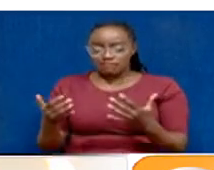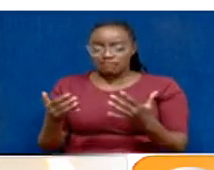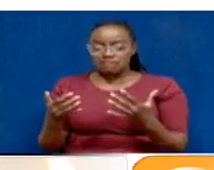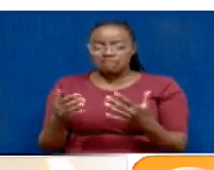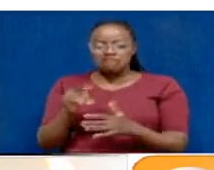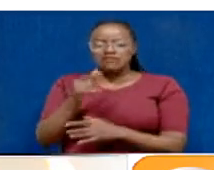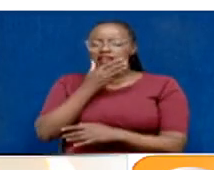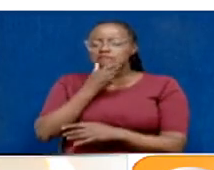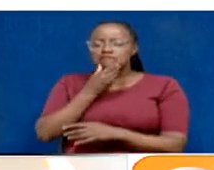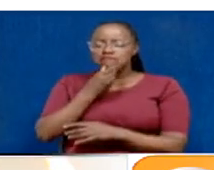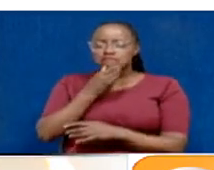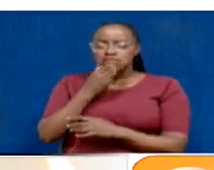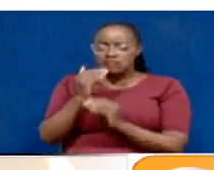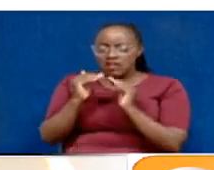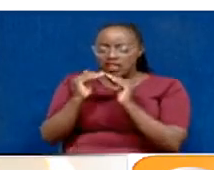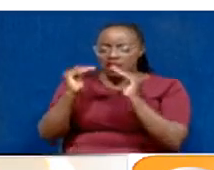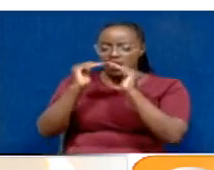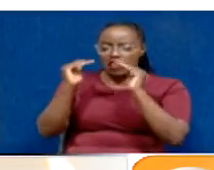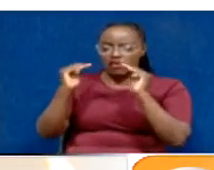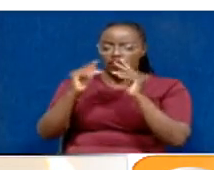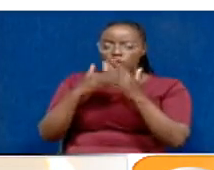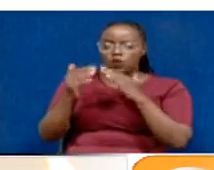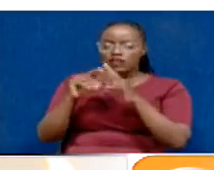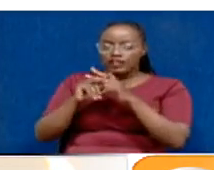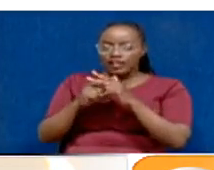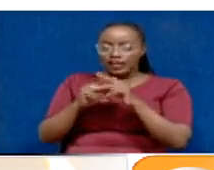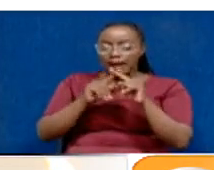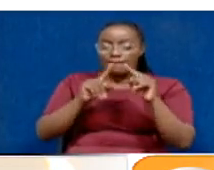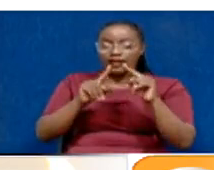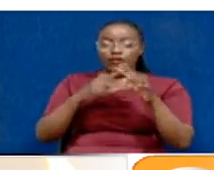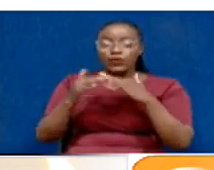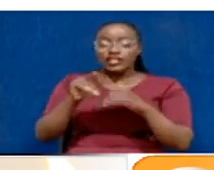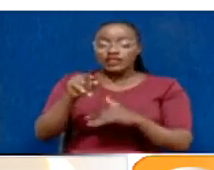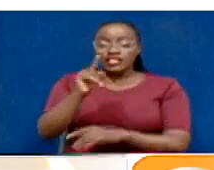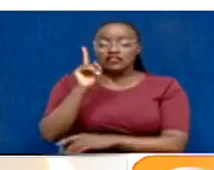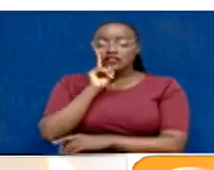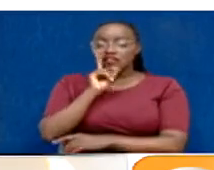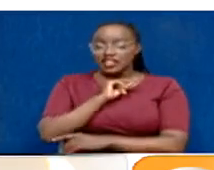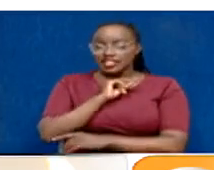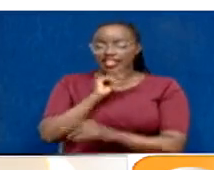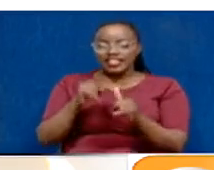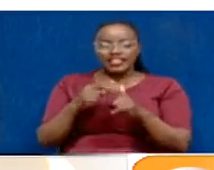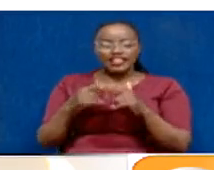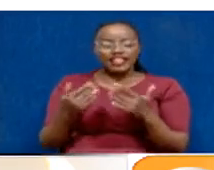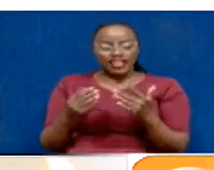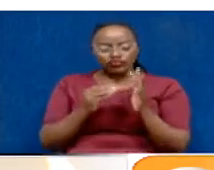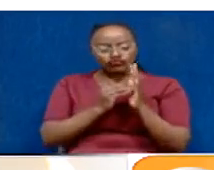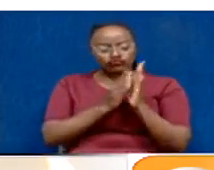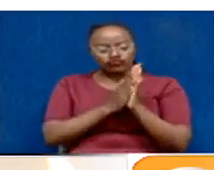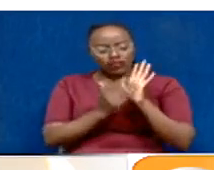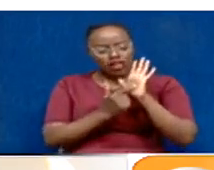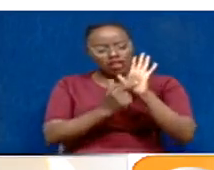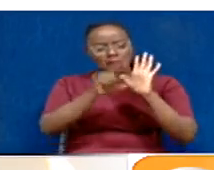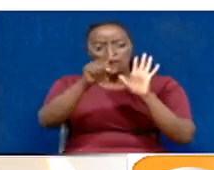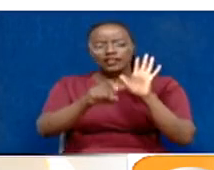And if a man is not measured by what he started, but by what he finished, then the record must